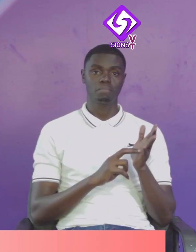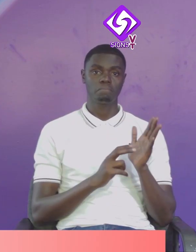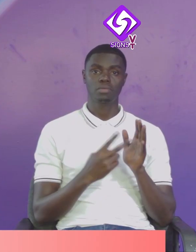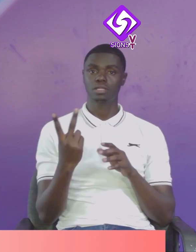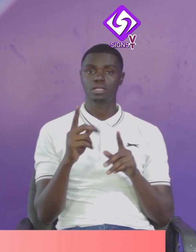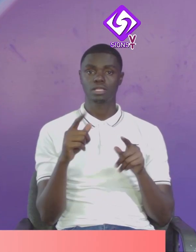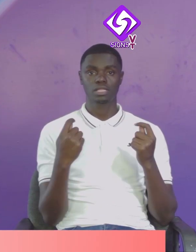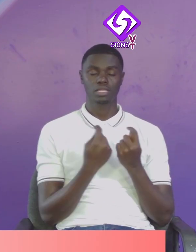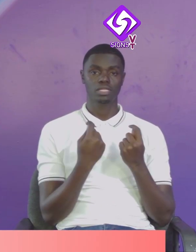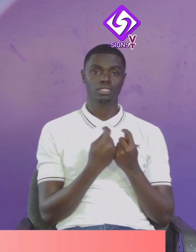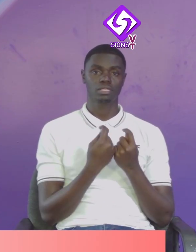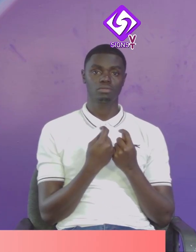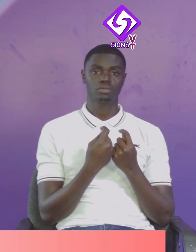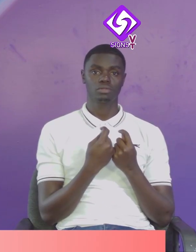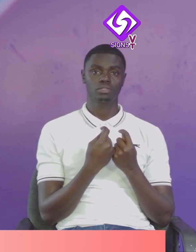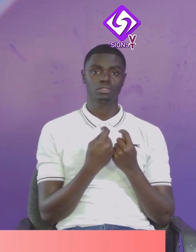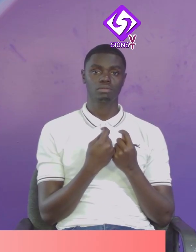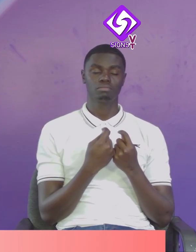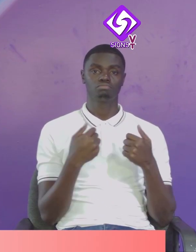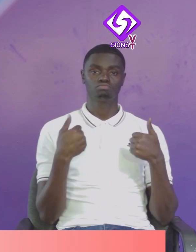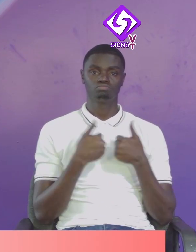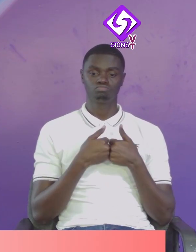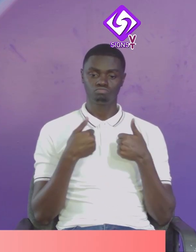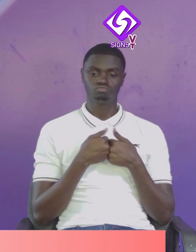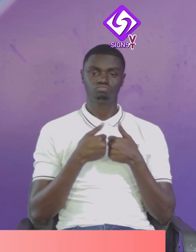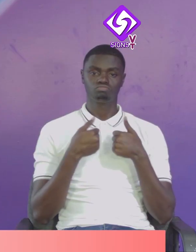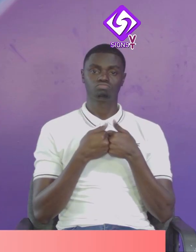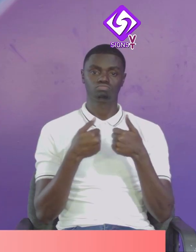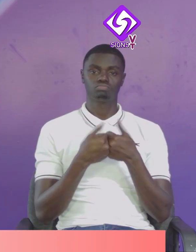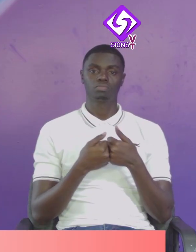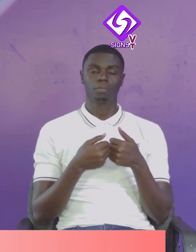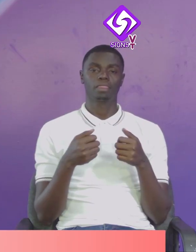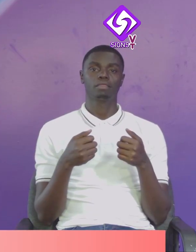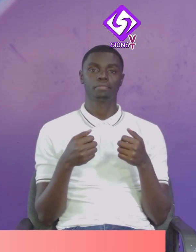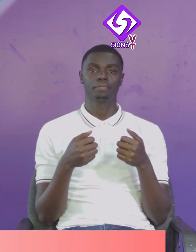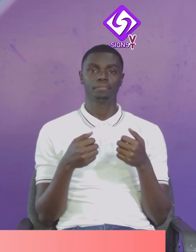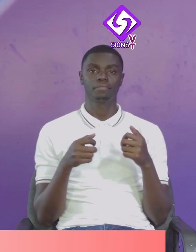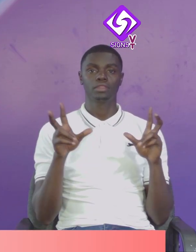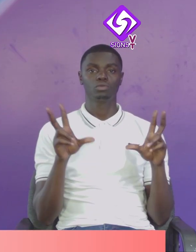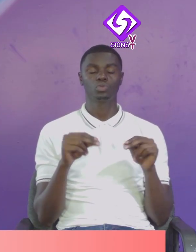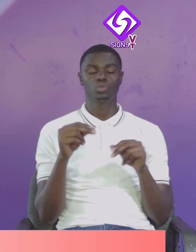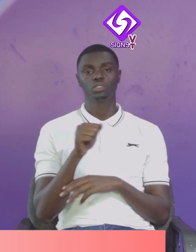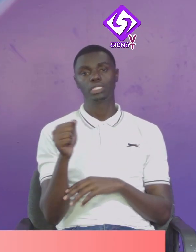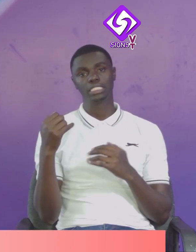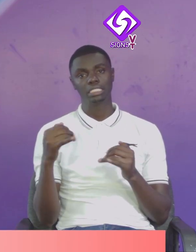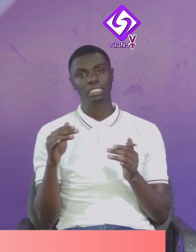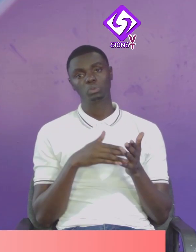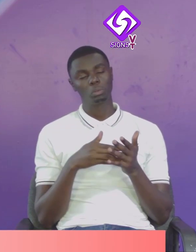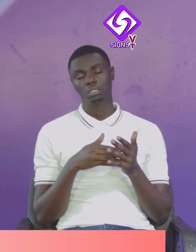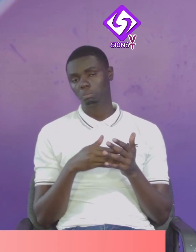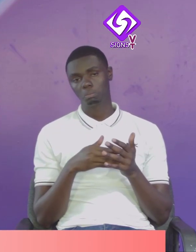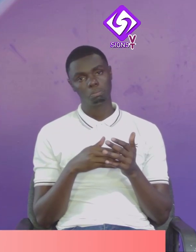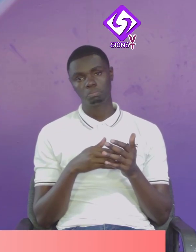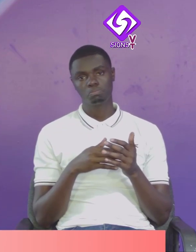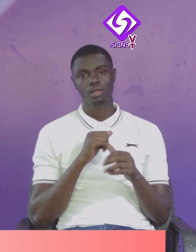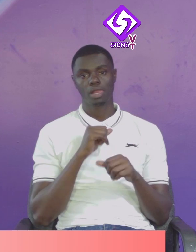were they were going head to head Yes. in the game, and there was no side that was trying to weaken itself when it